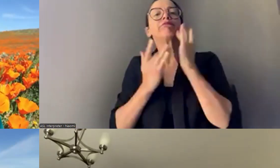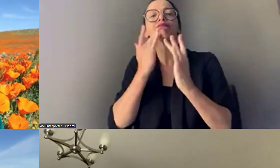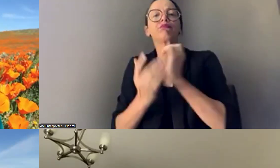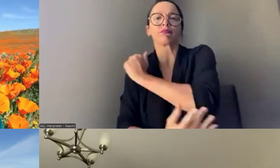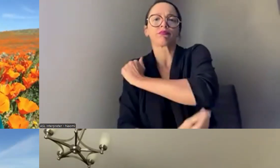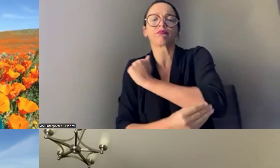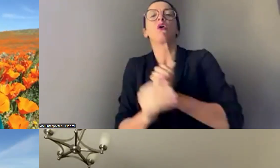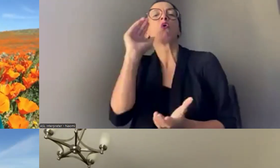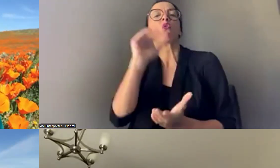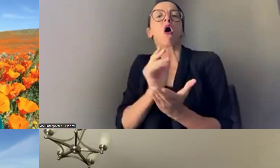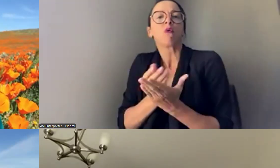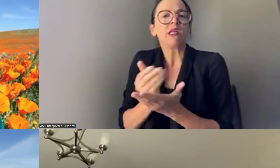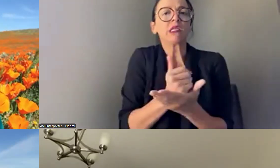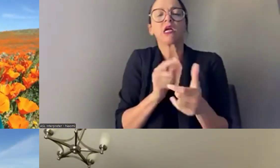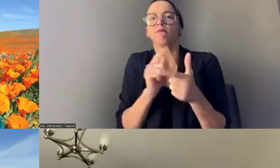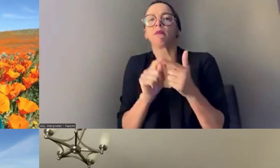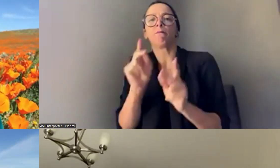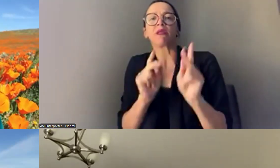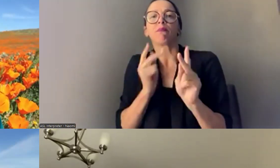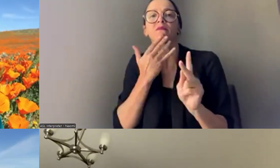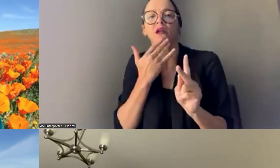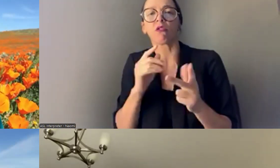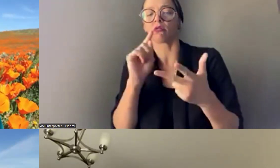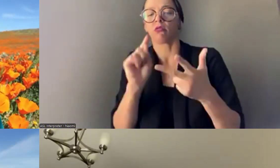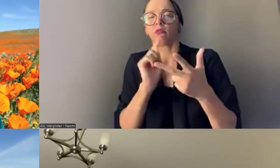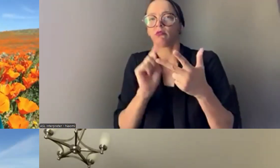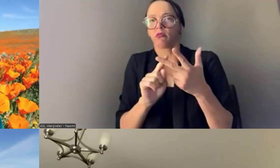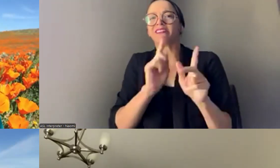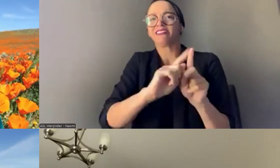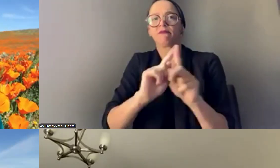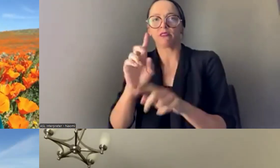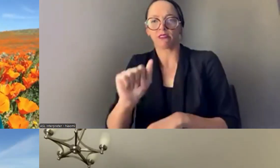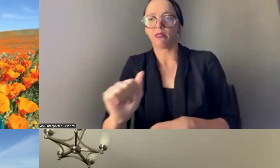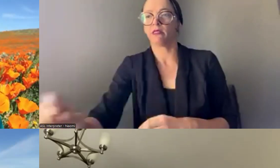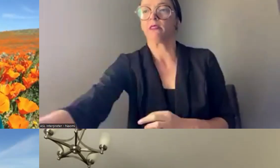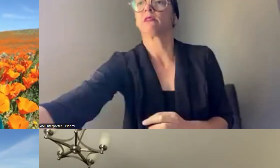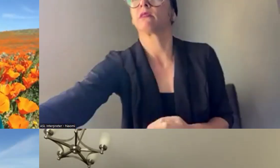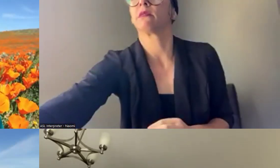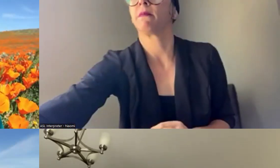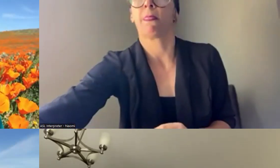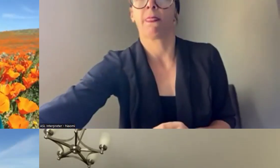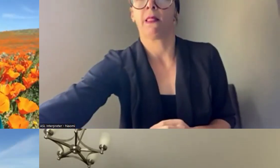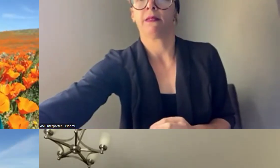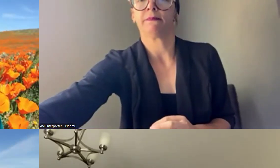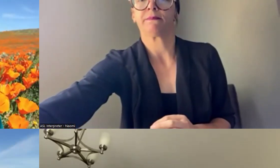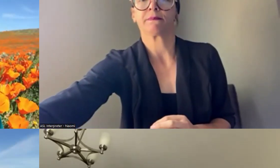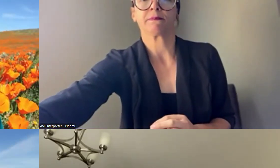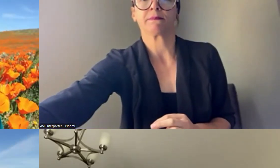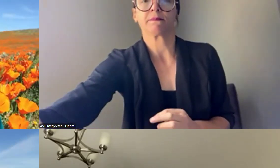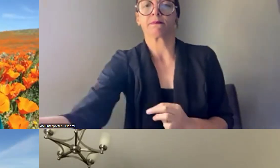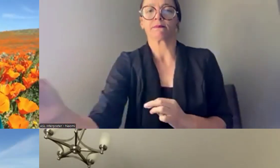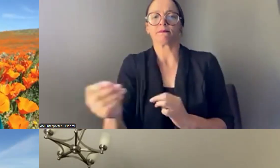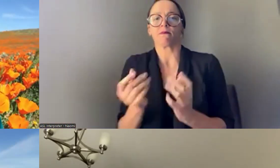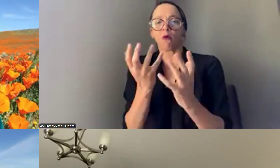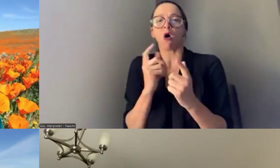services. I want to talk about one more thing which was brought up. I too sometimes get accused of